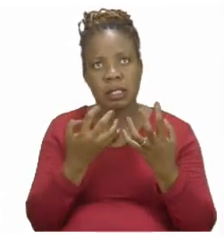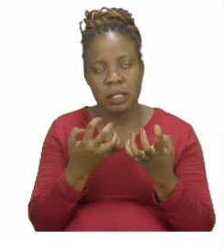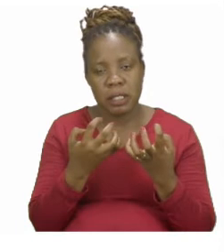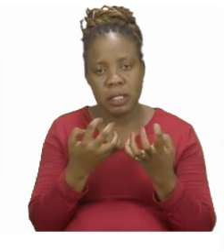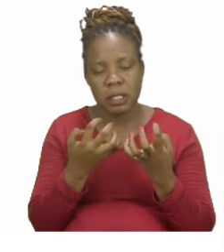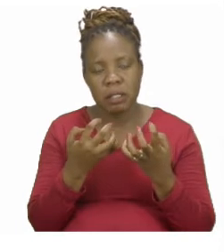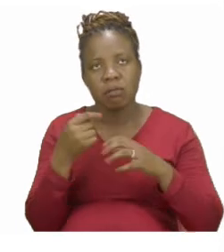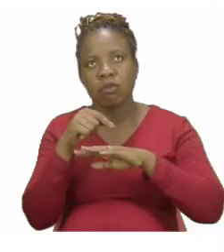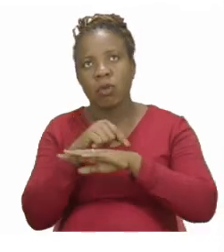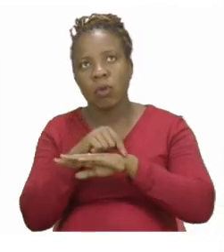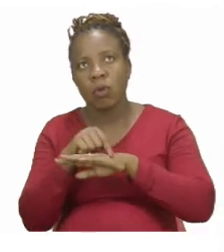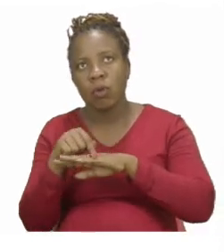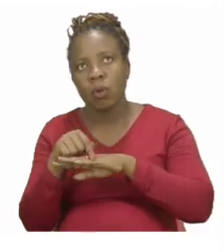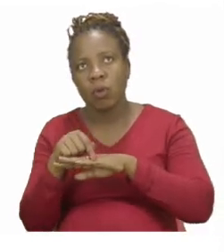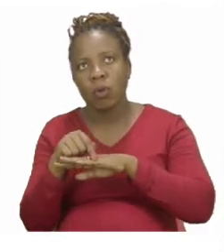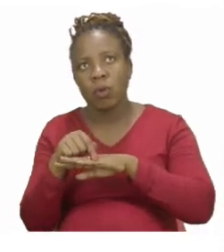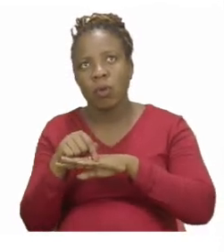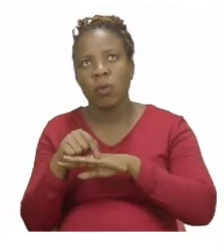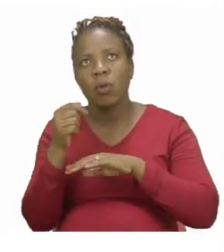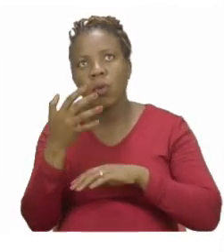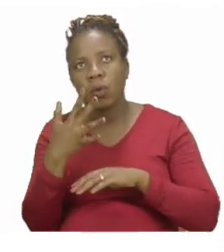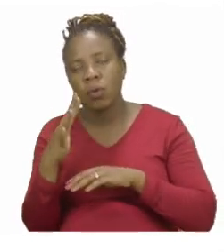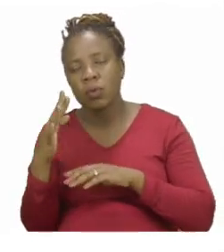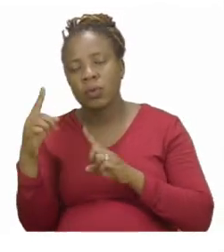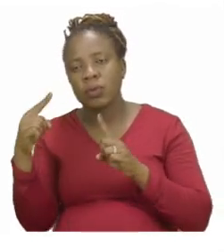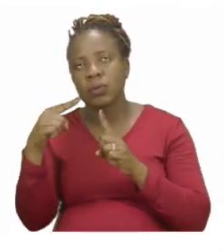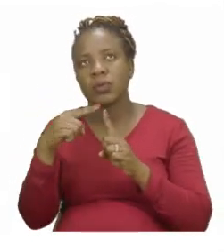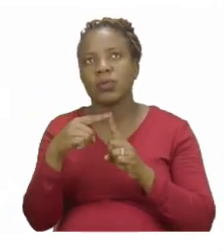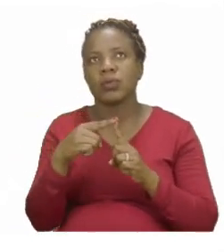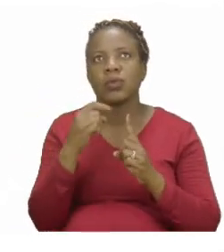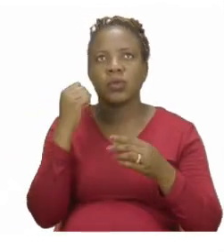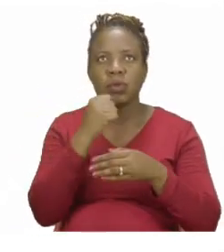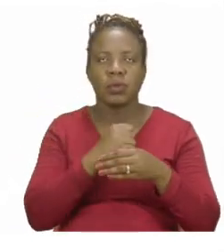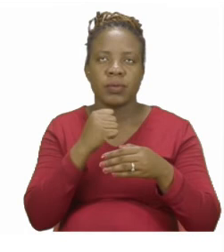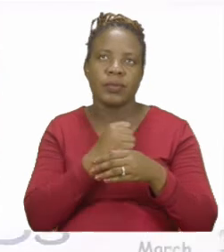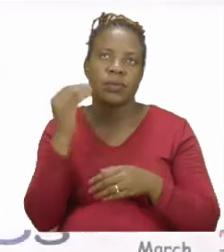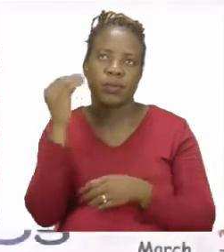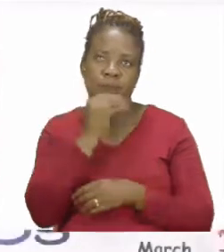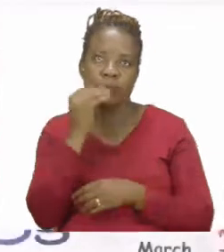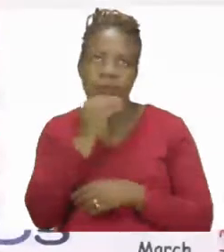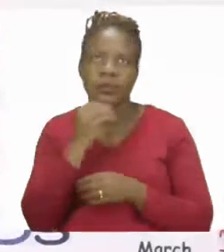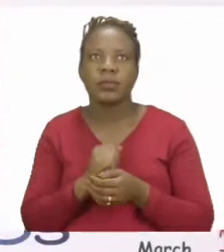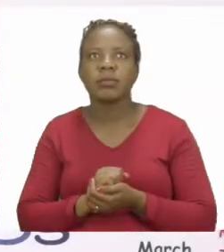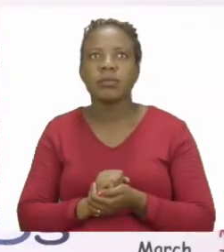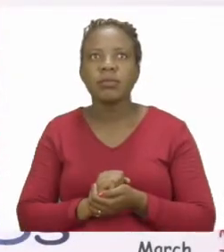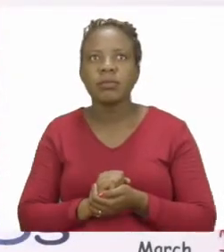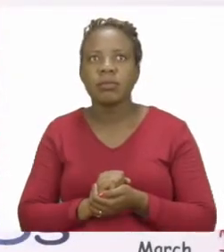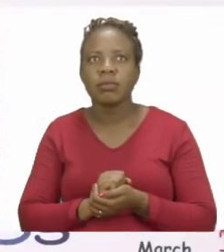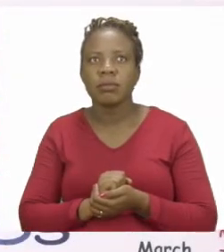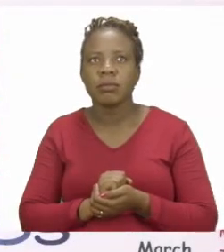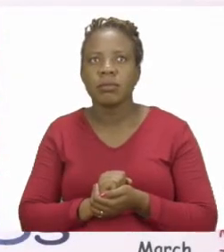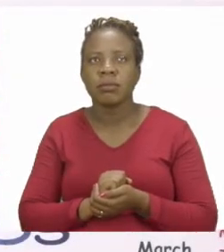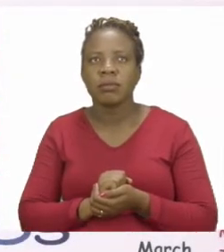Now what water do we need to cook food? I wrote the sentence on the board, and I also wrote a few